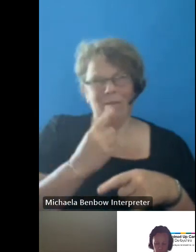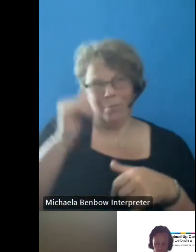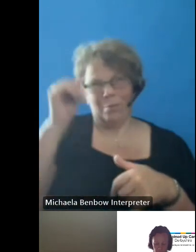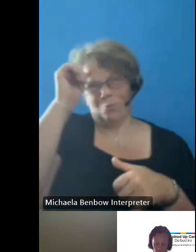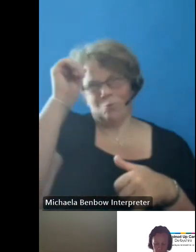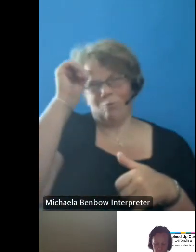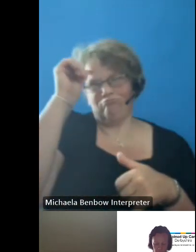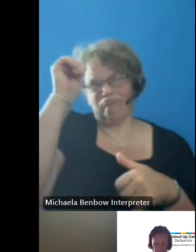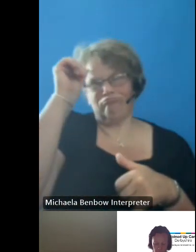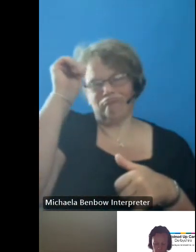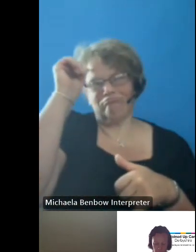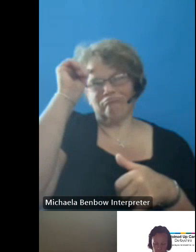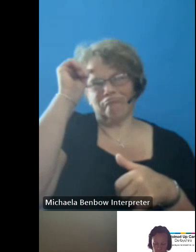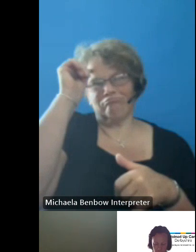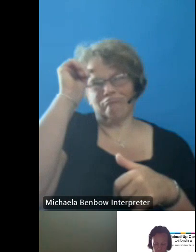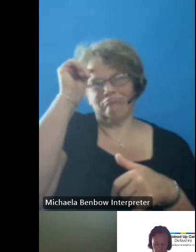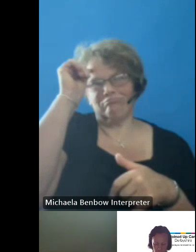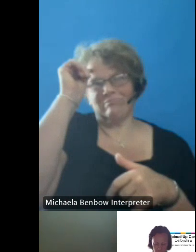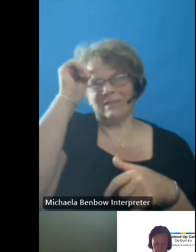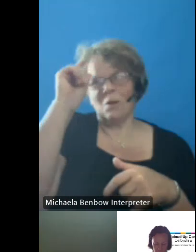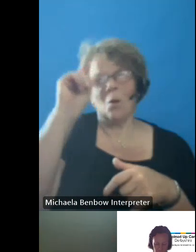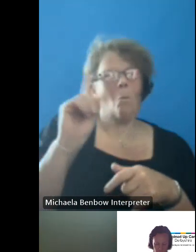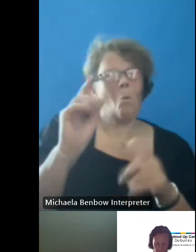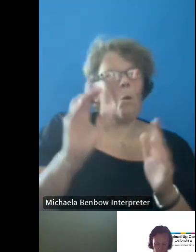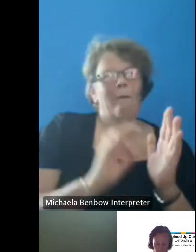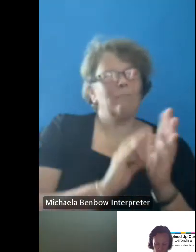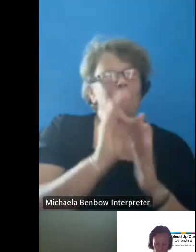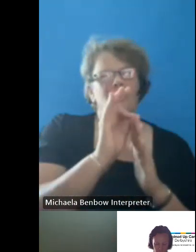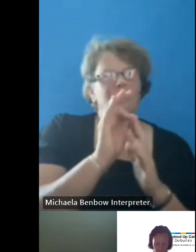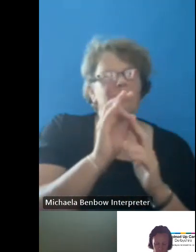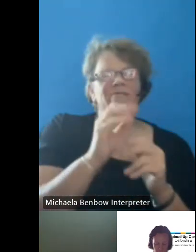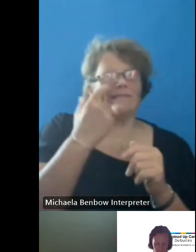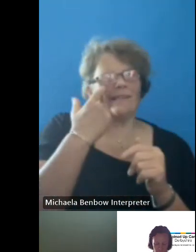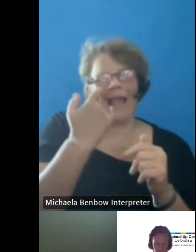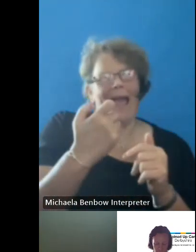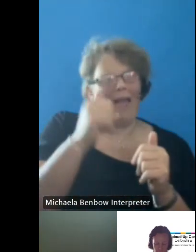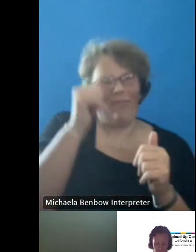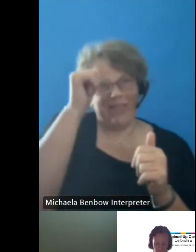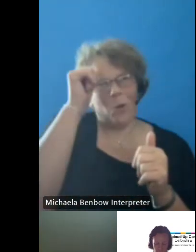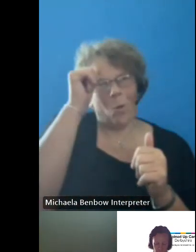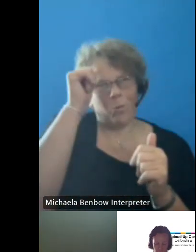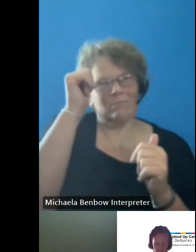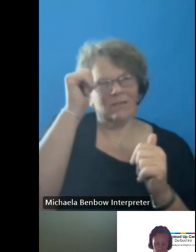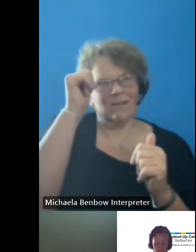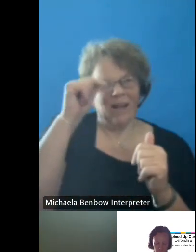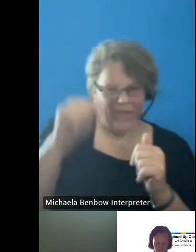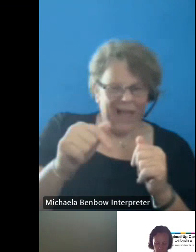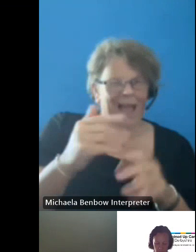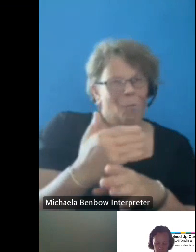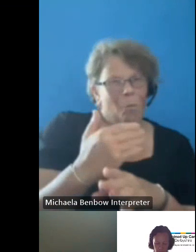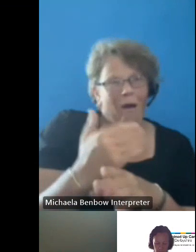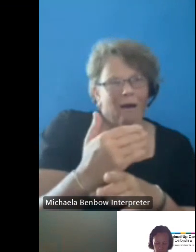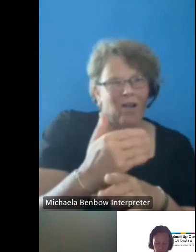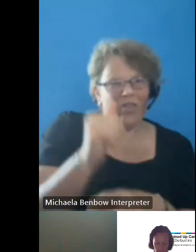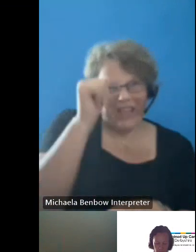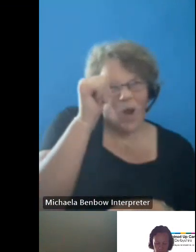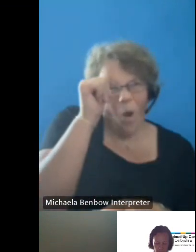what actually improves care, people who actually deliver the services. Are we actually giving those